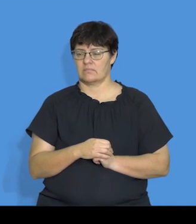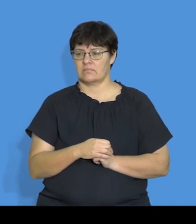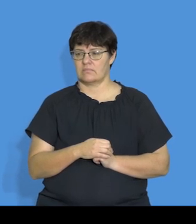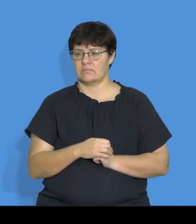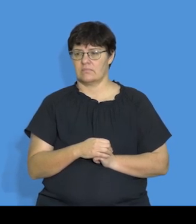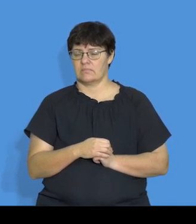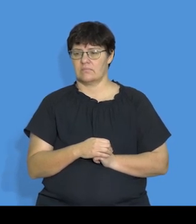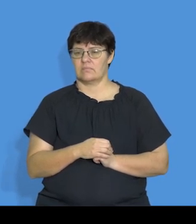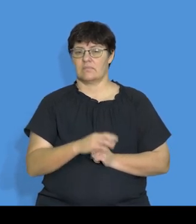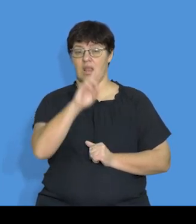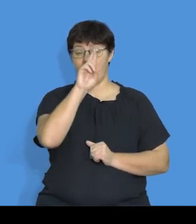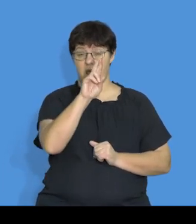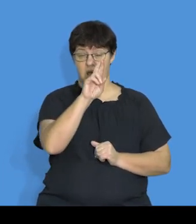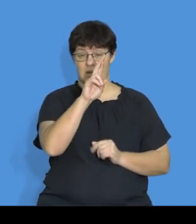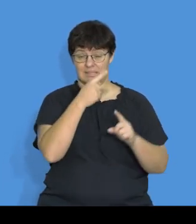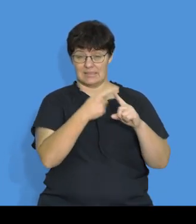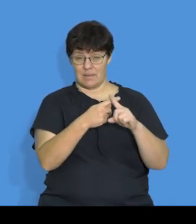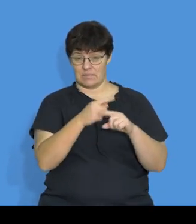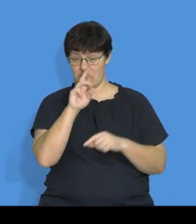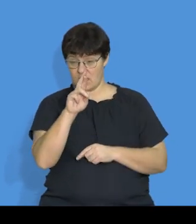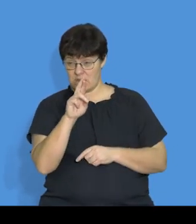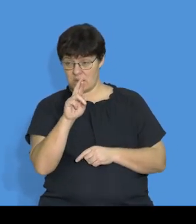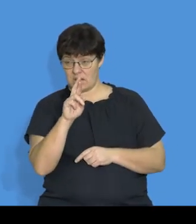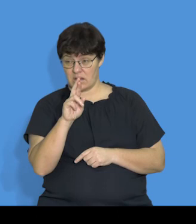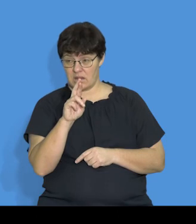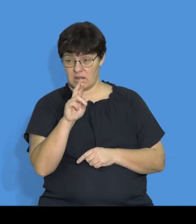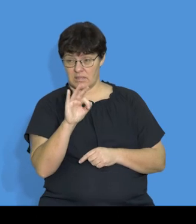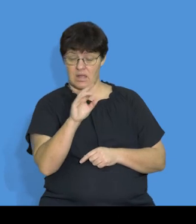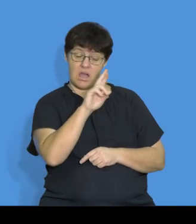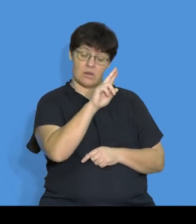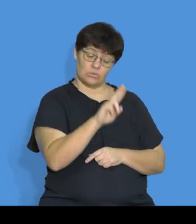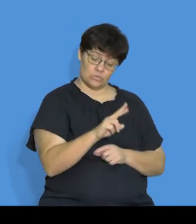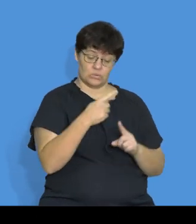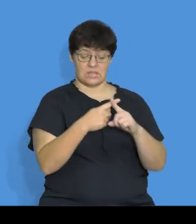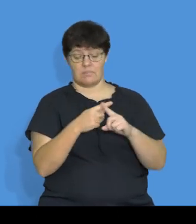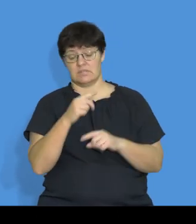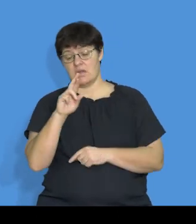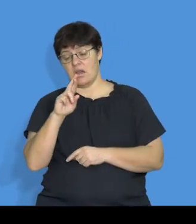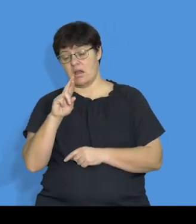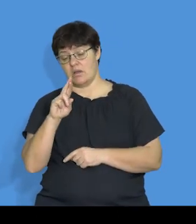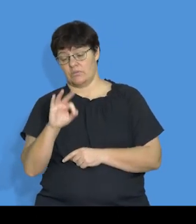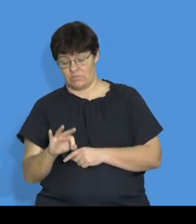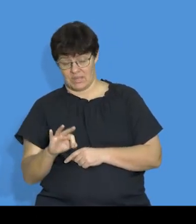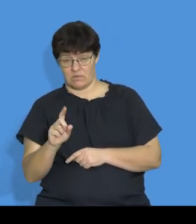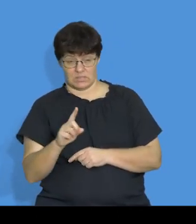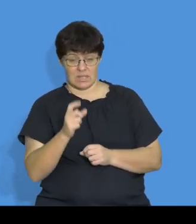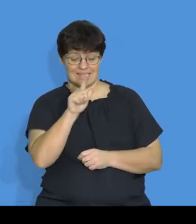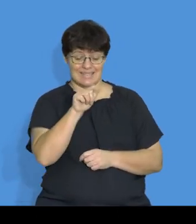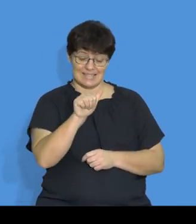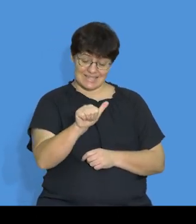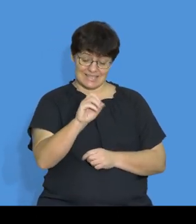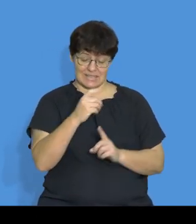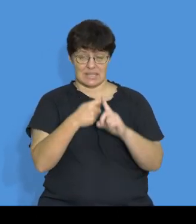our R parallel, we can simply obtain that 60 by 60. These are